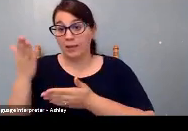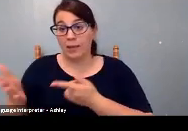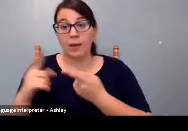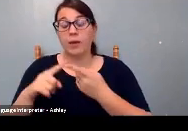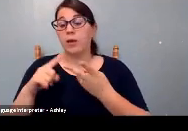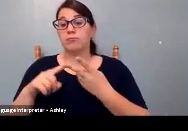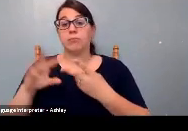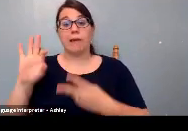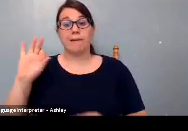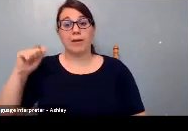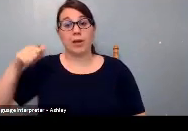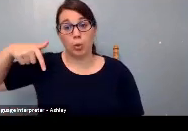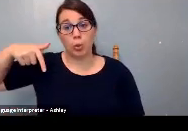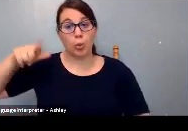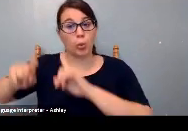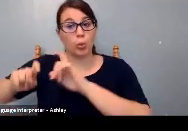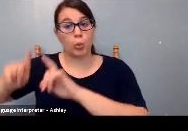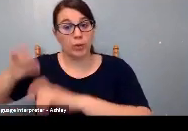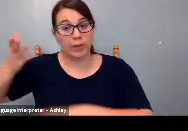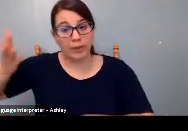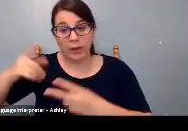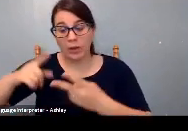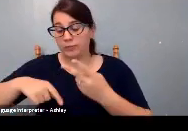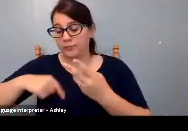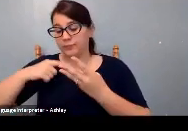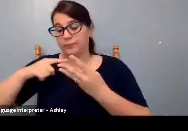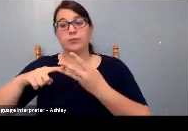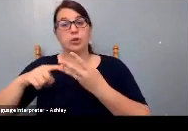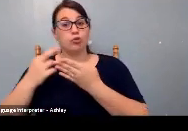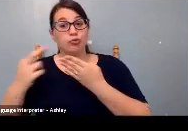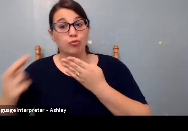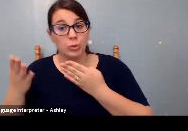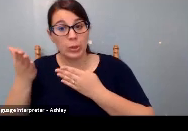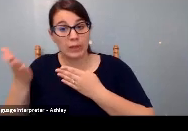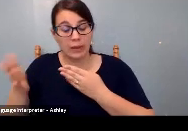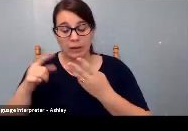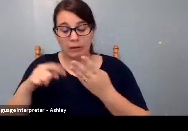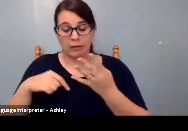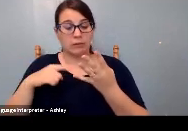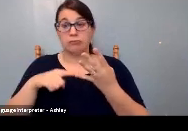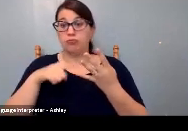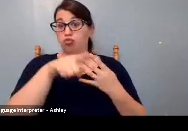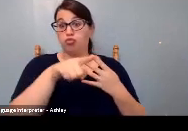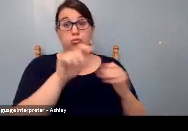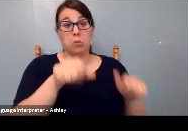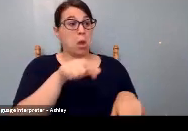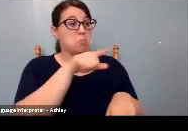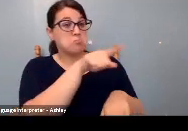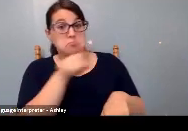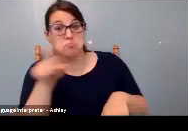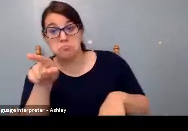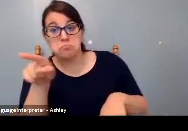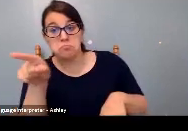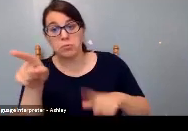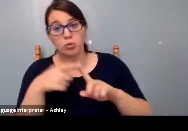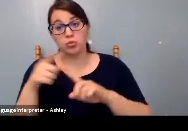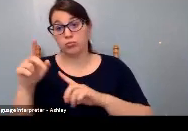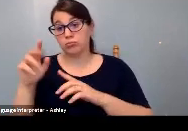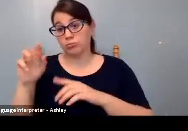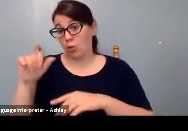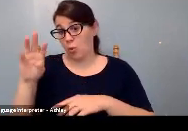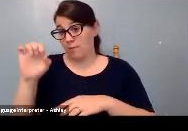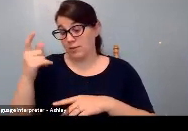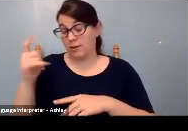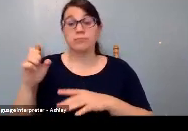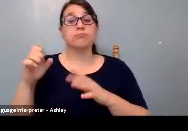asked questions. We have a resources tab. You can refer people to the website. And after the presentation, you can go there